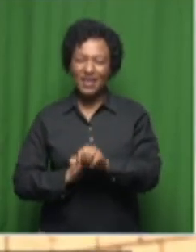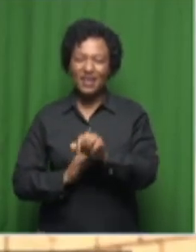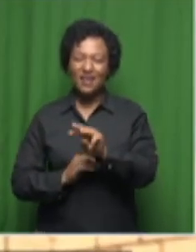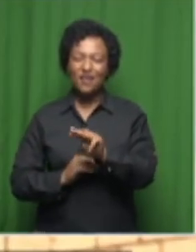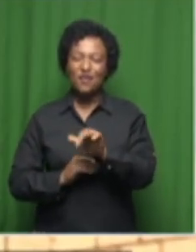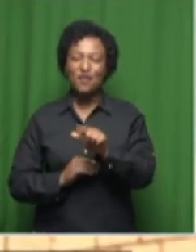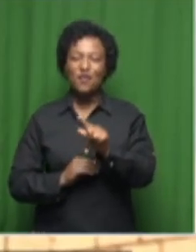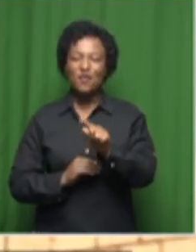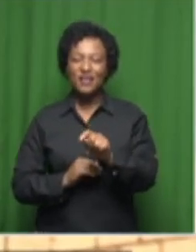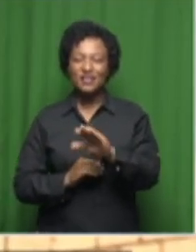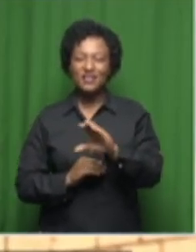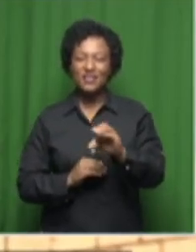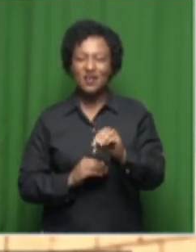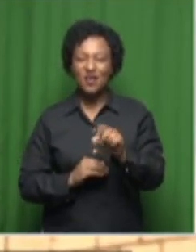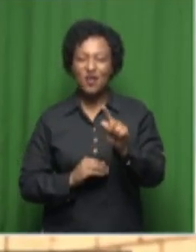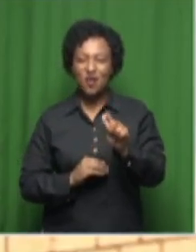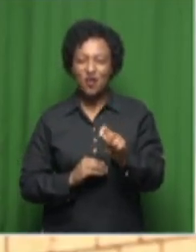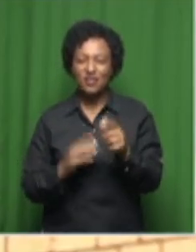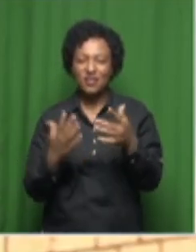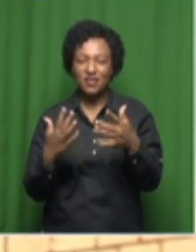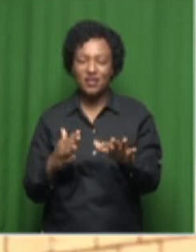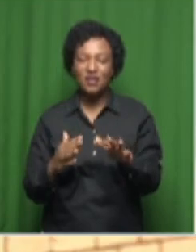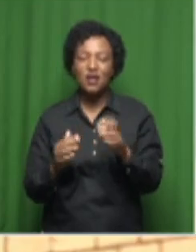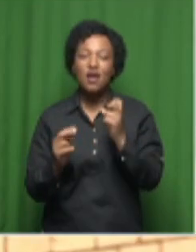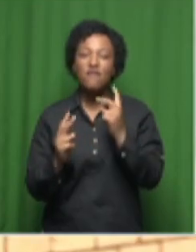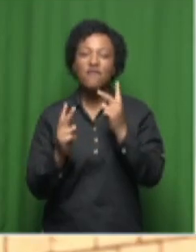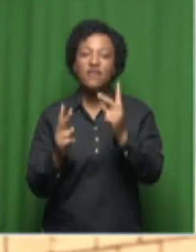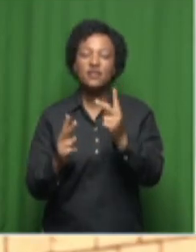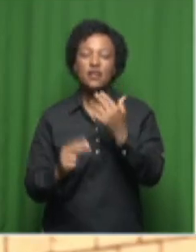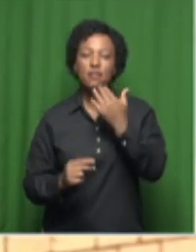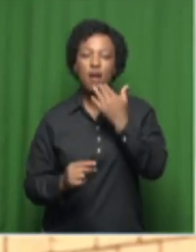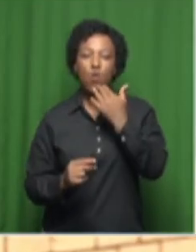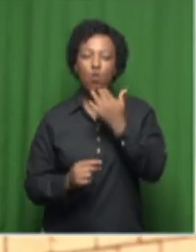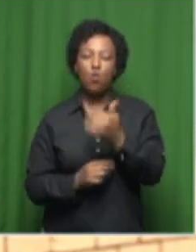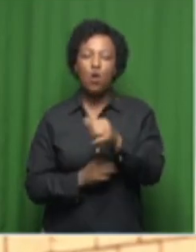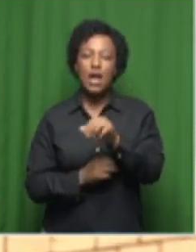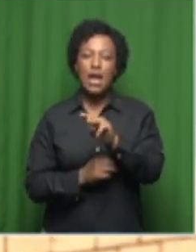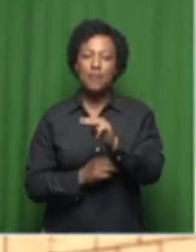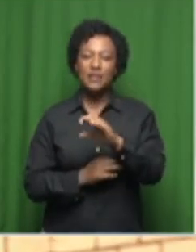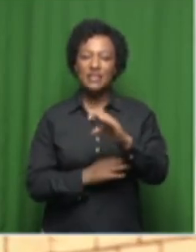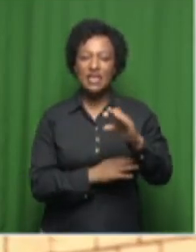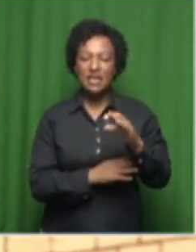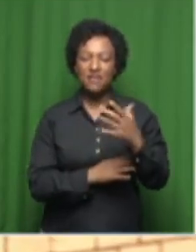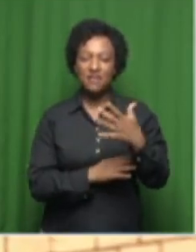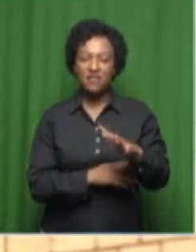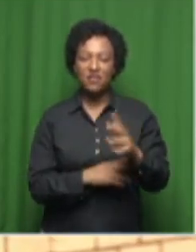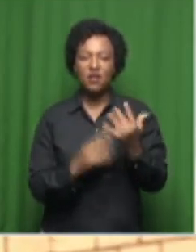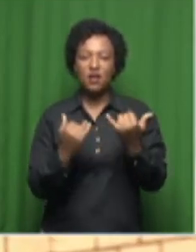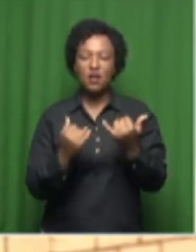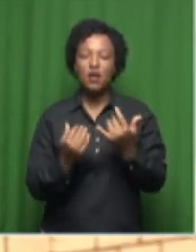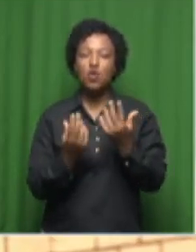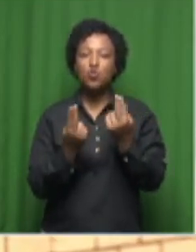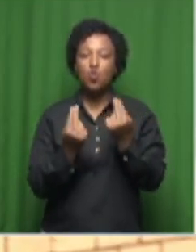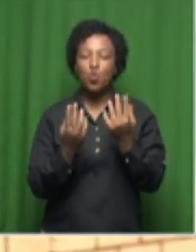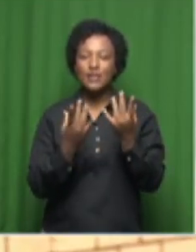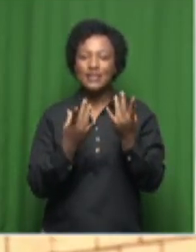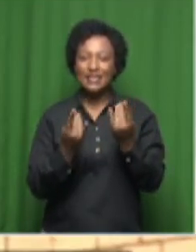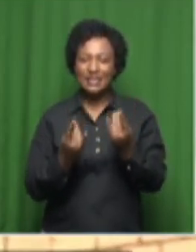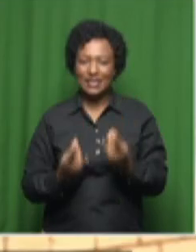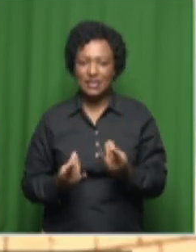So we're coming here, of course, because we'll have a visit by the MEC a little bit later to give us all those new statistics and updates